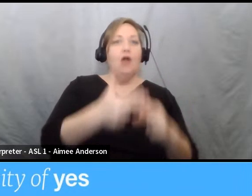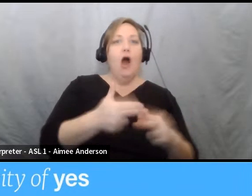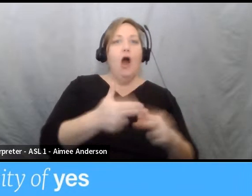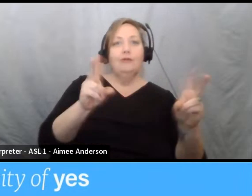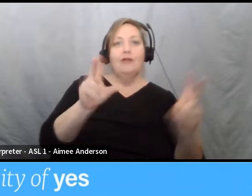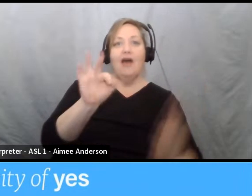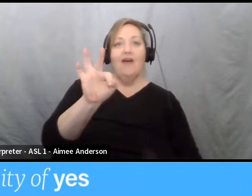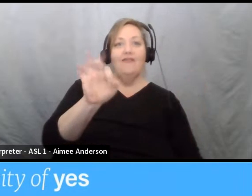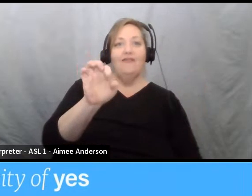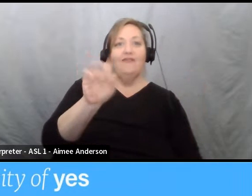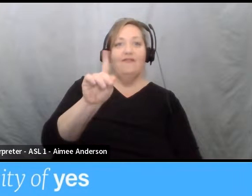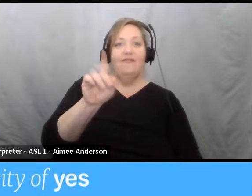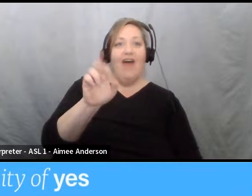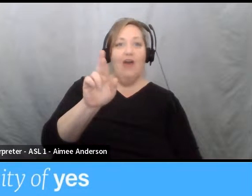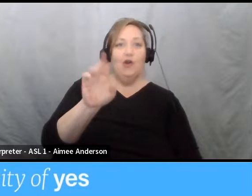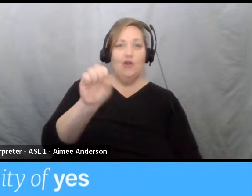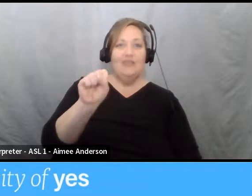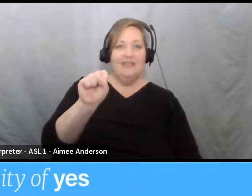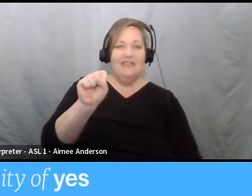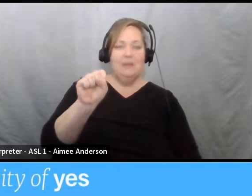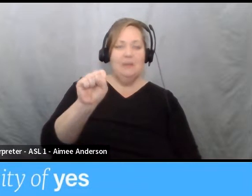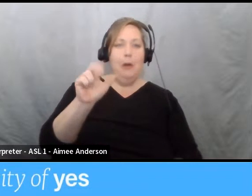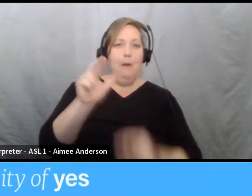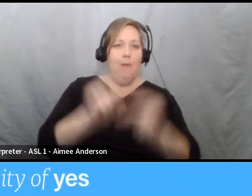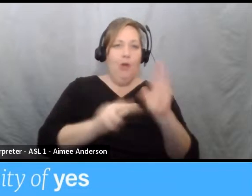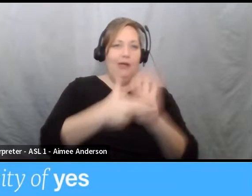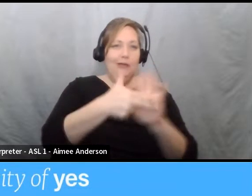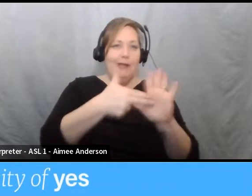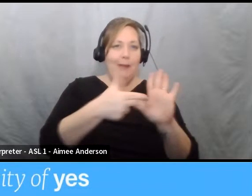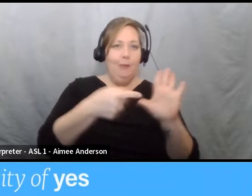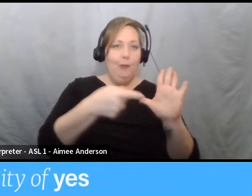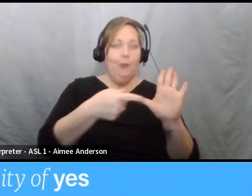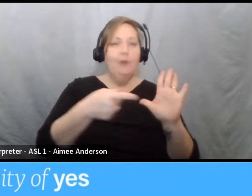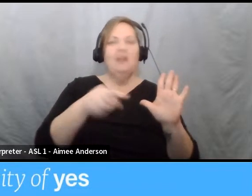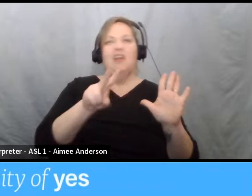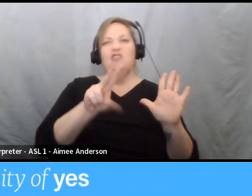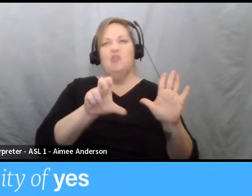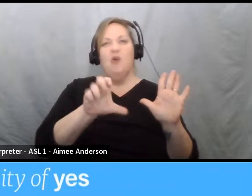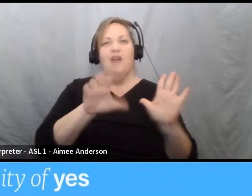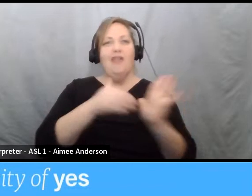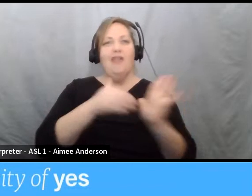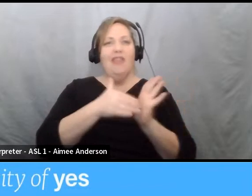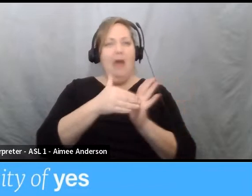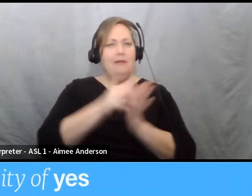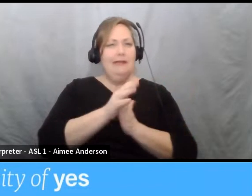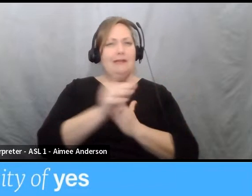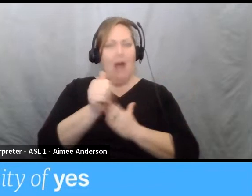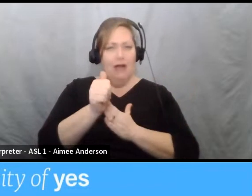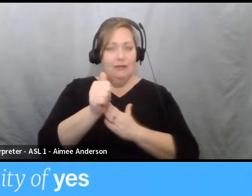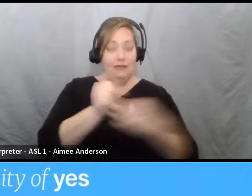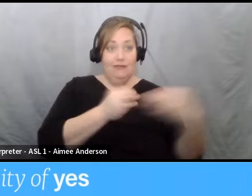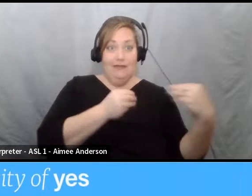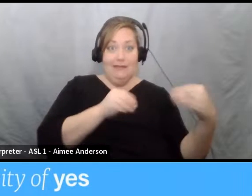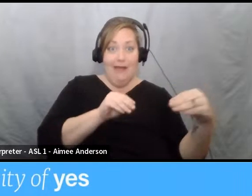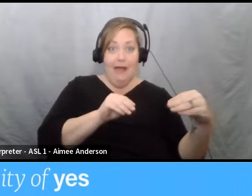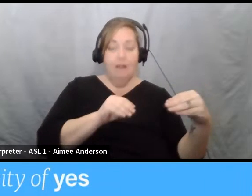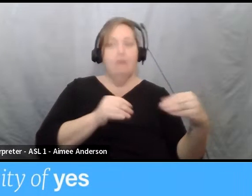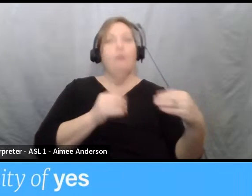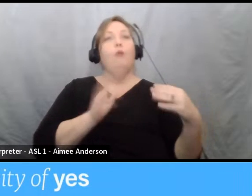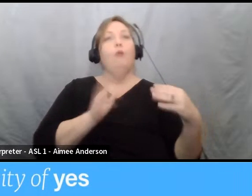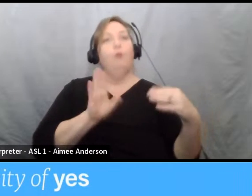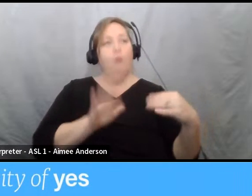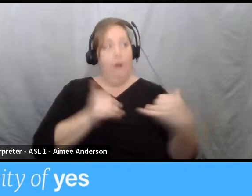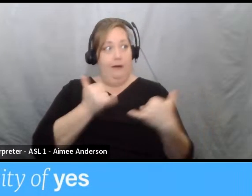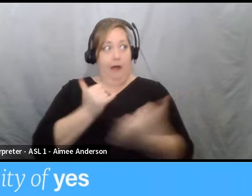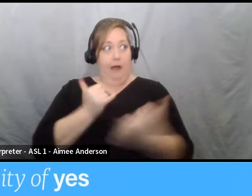Fedders buildings, new construction, that were going for $200 and some $1,000. Now, I know some people